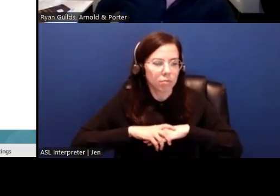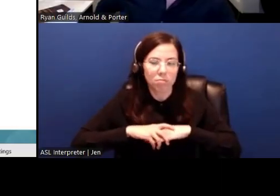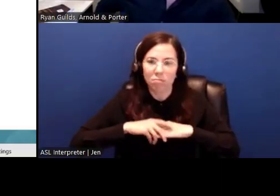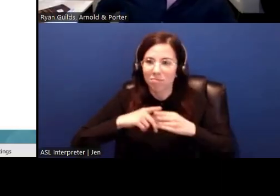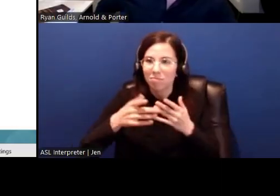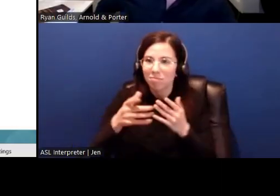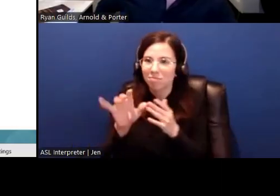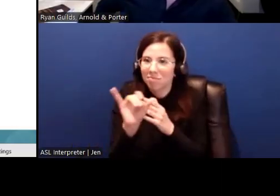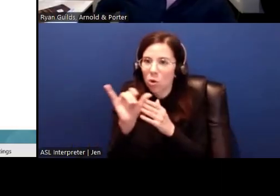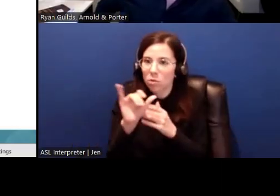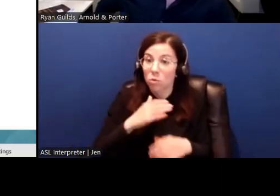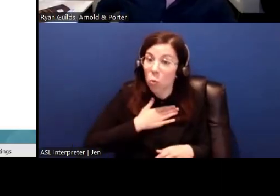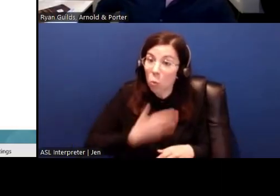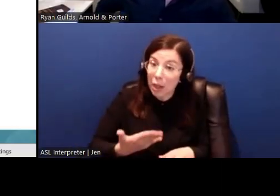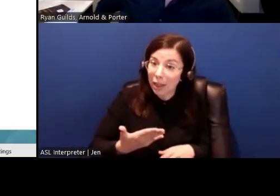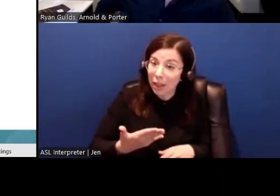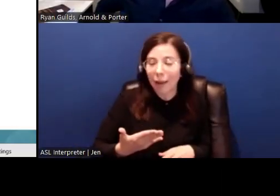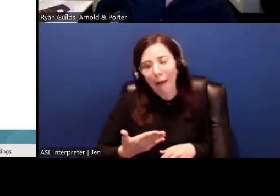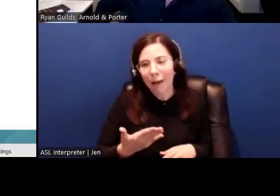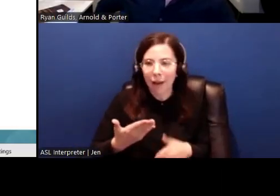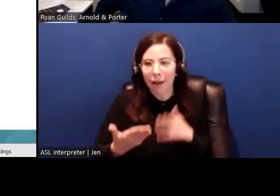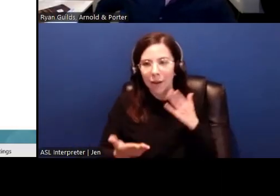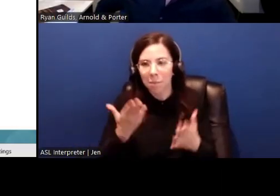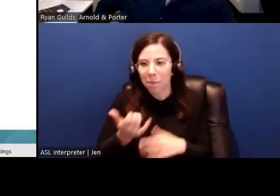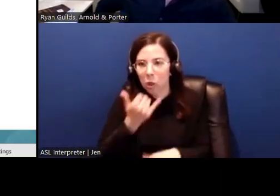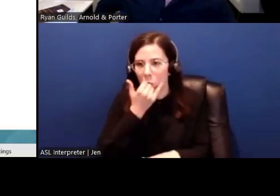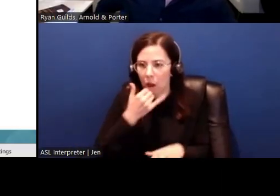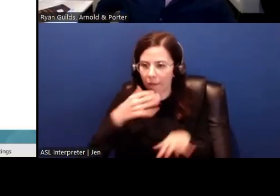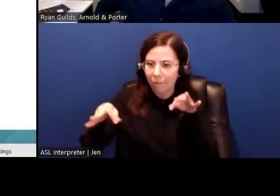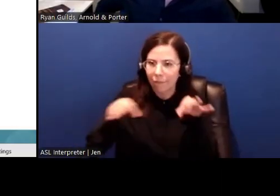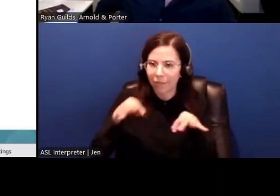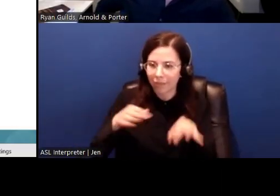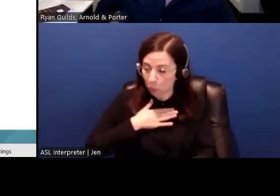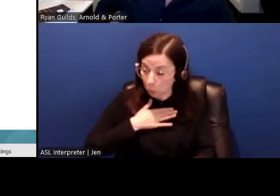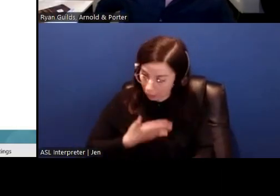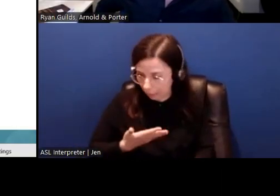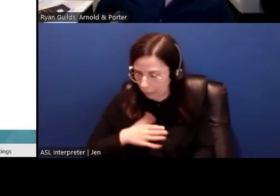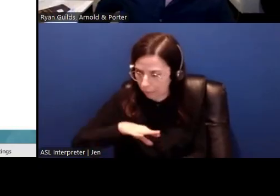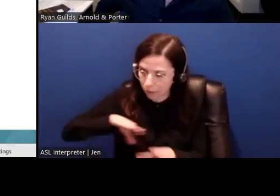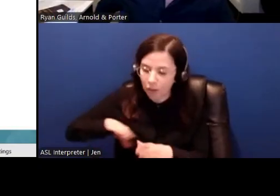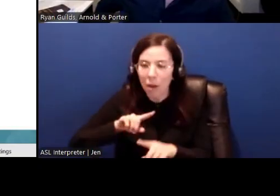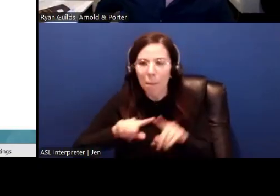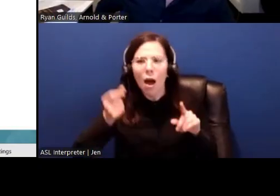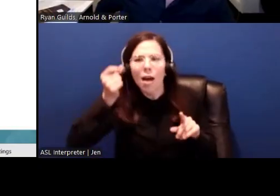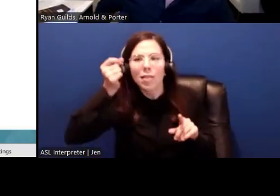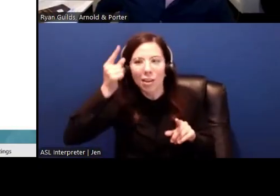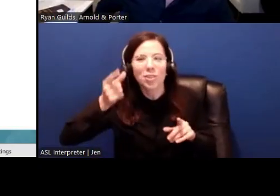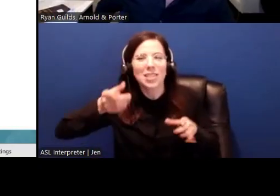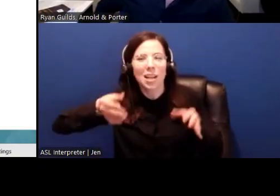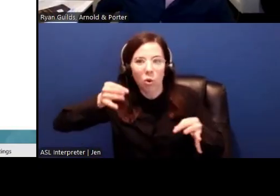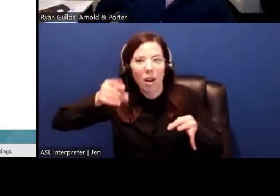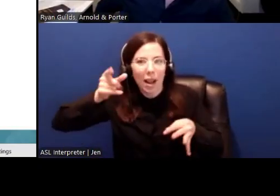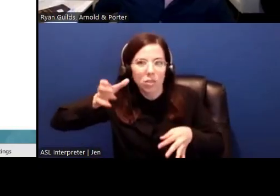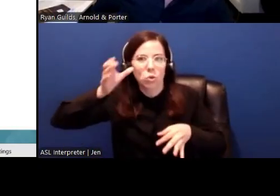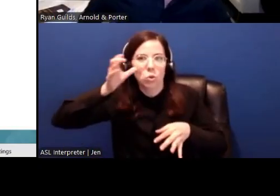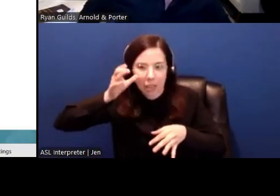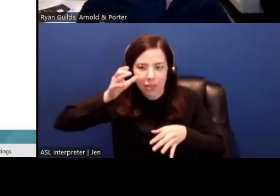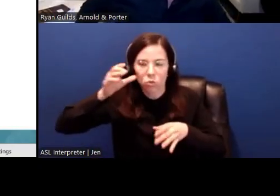well, willing may not be the right word, but they understand that as a court they must listen to and hear from